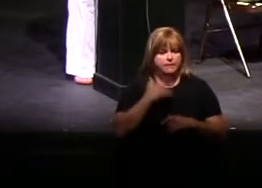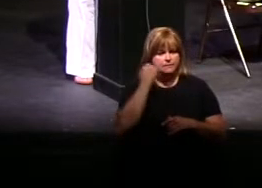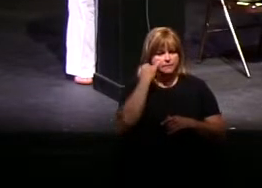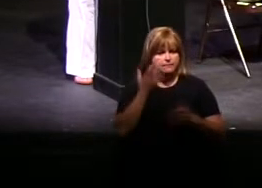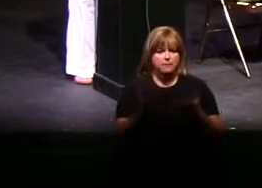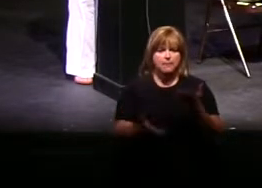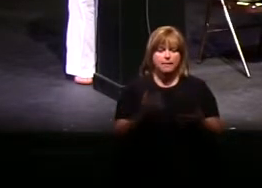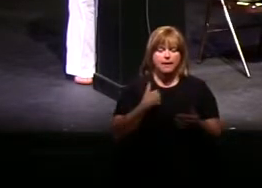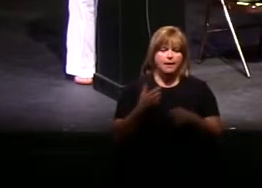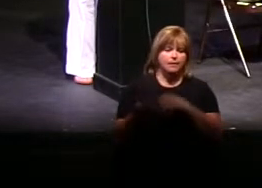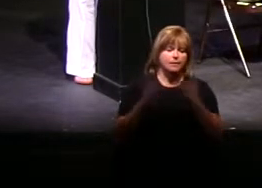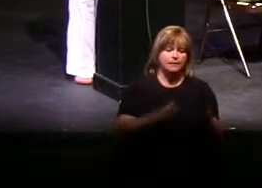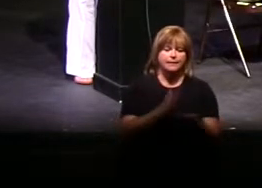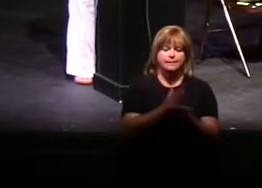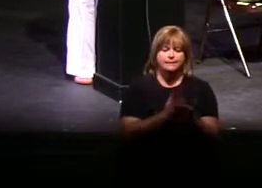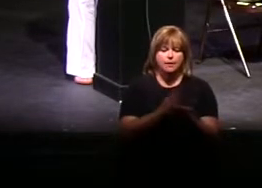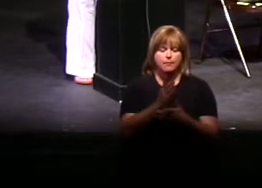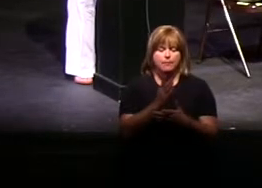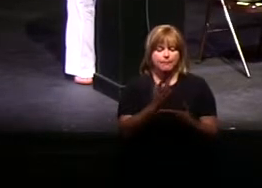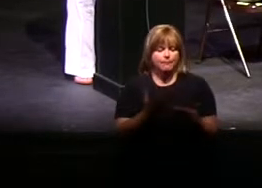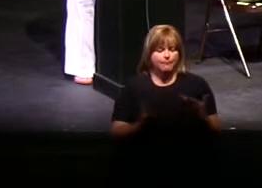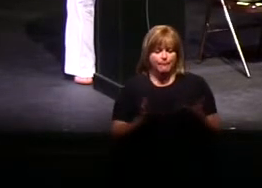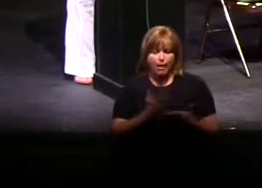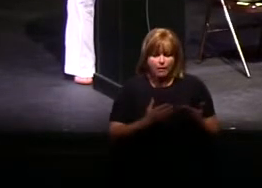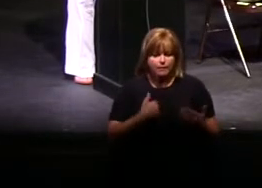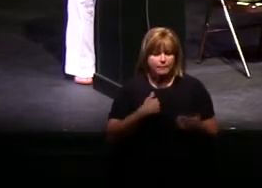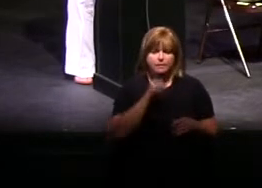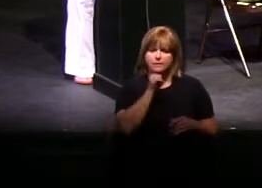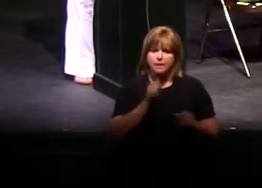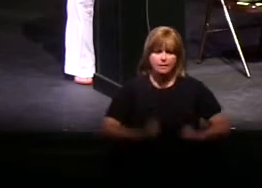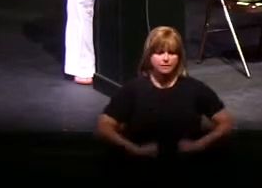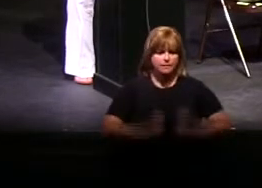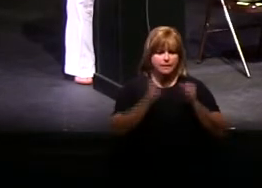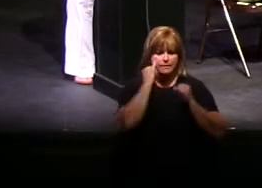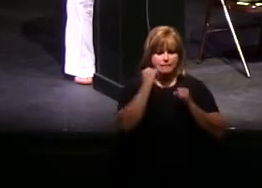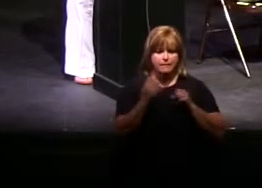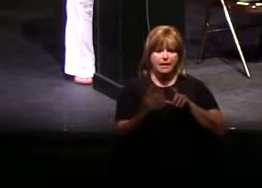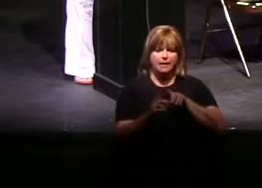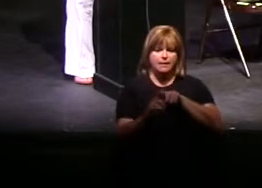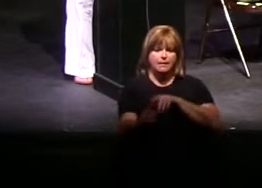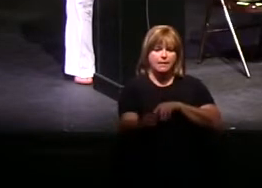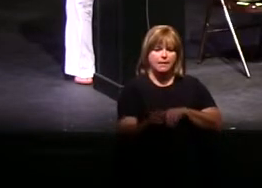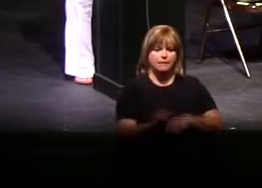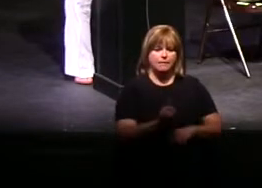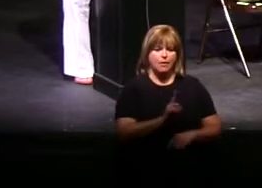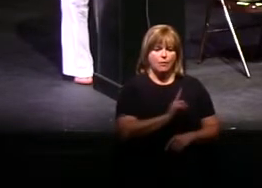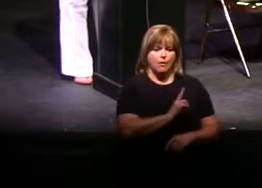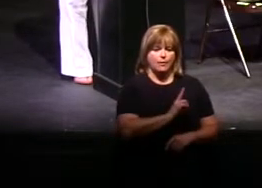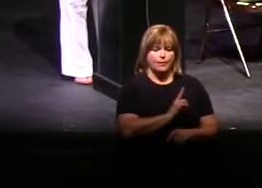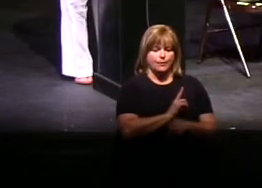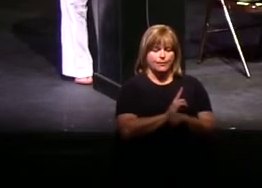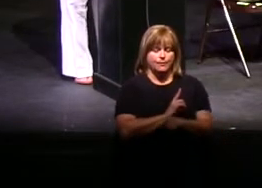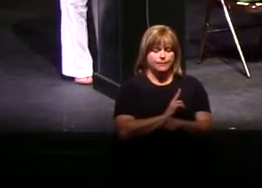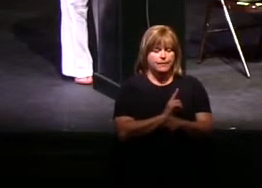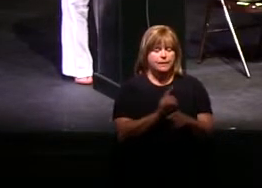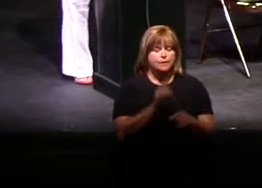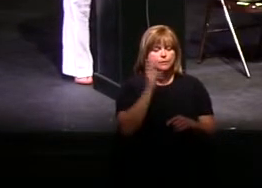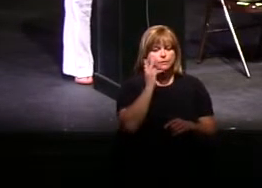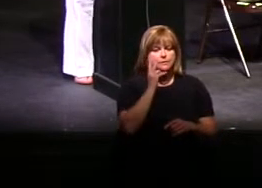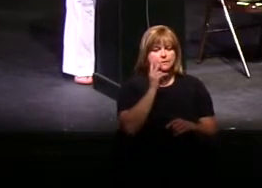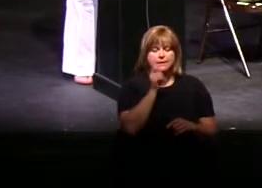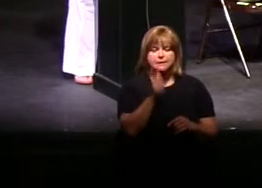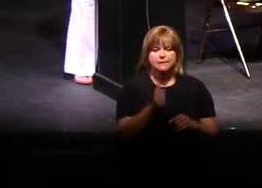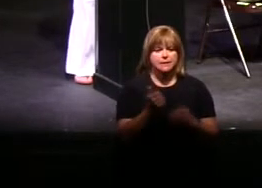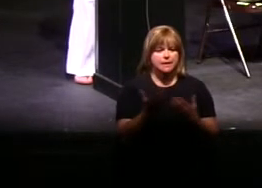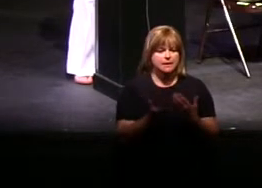some part of me might not survive if I left that water again. You see, it's not simply